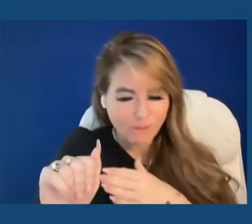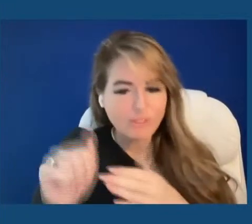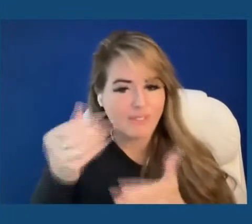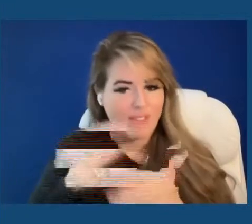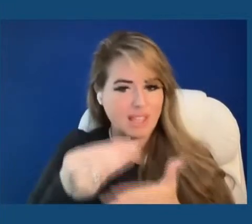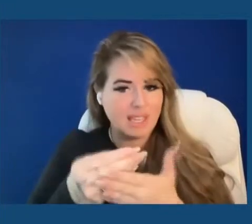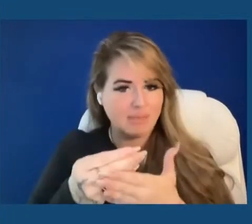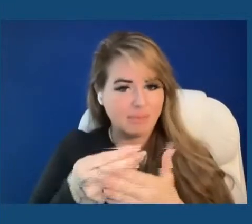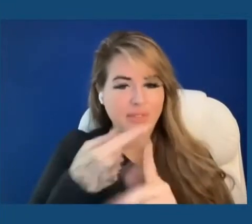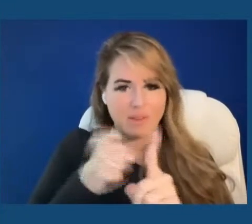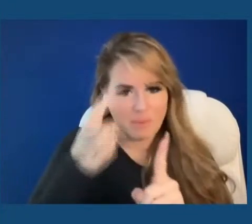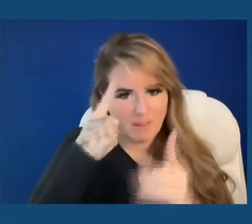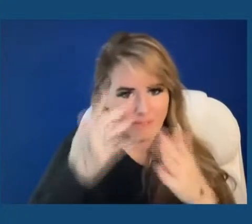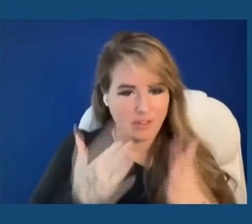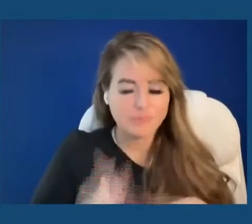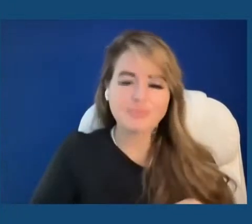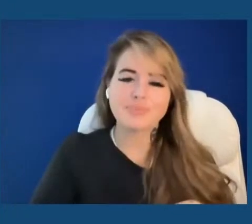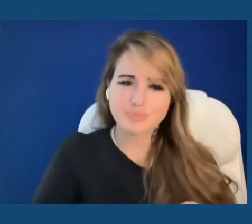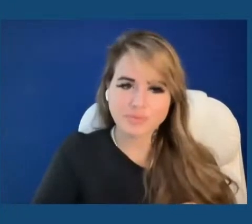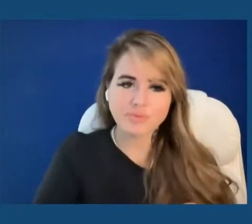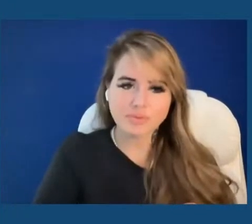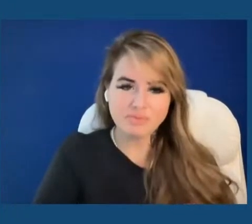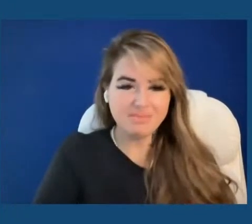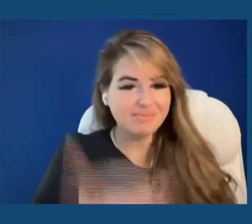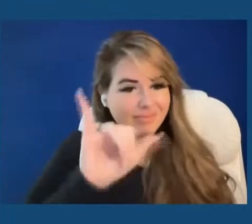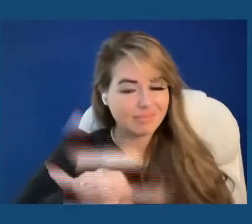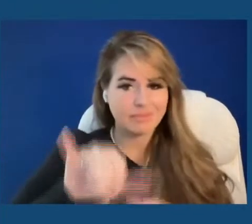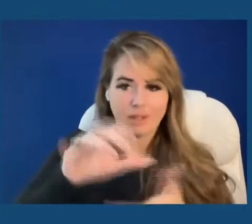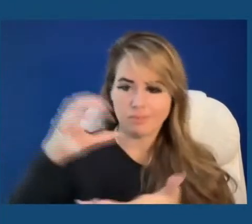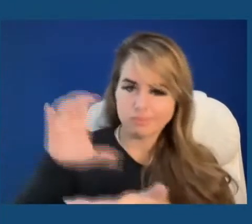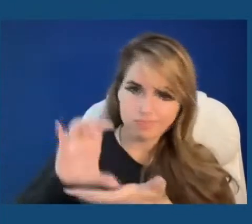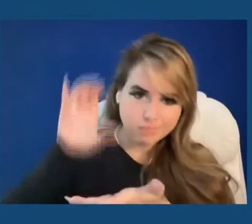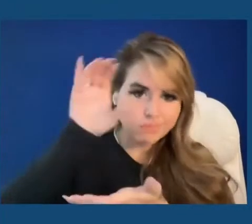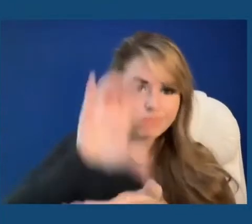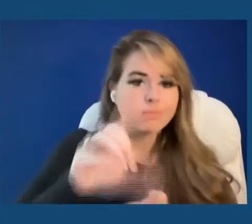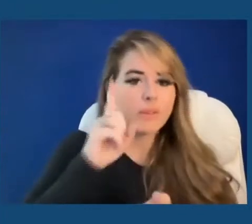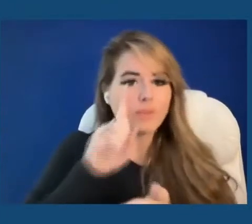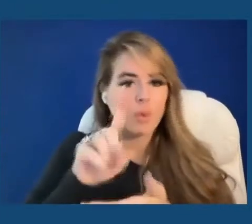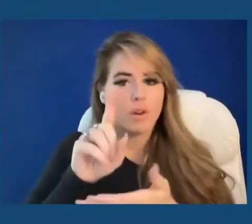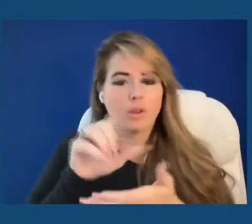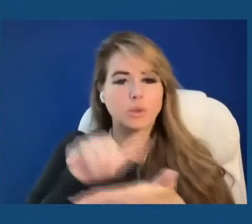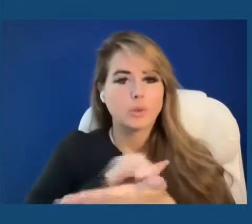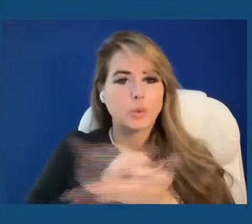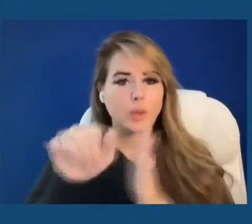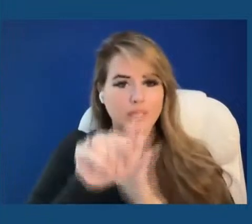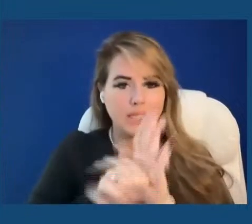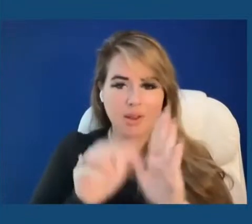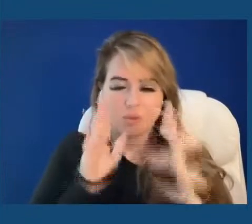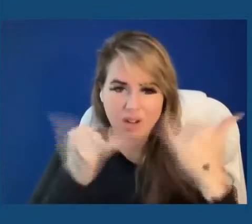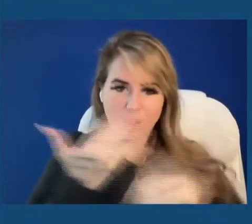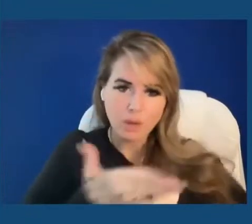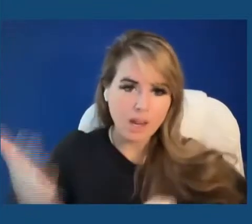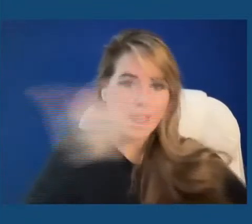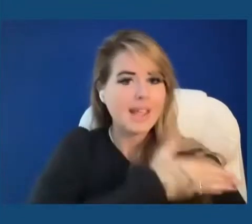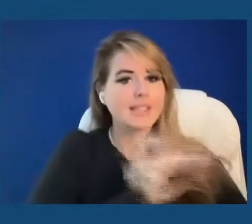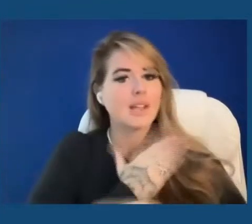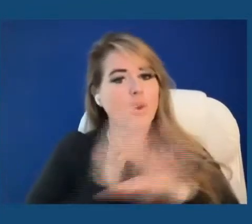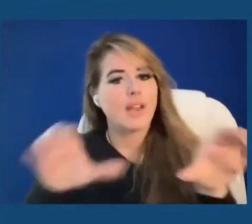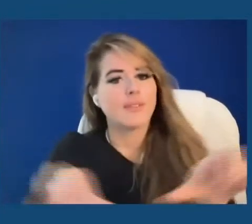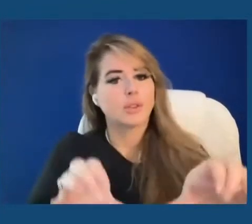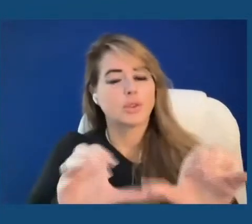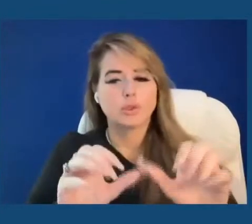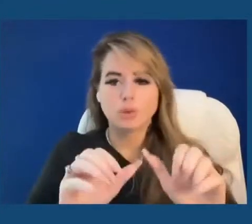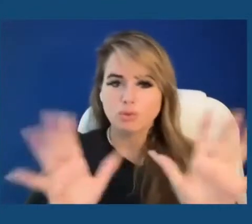from Governor Hochul. This substantial investment from New York State will greatly enhance our efforts to restore and